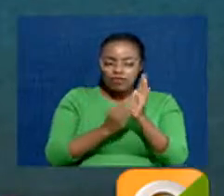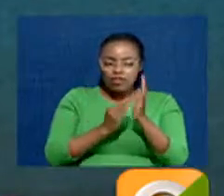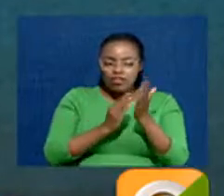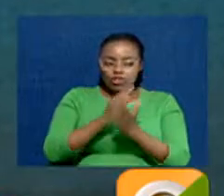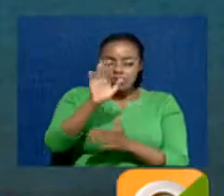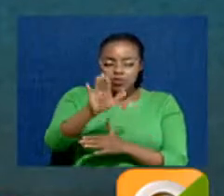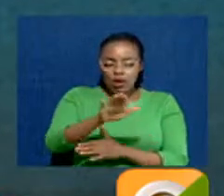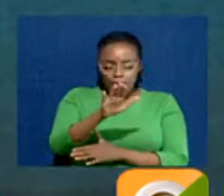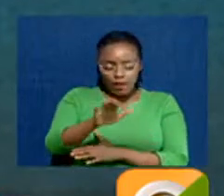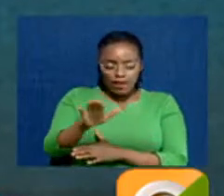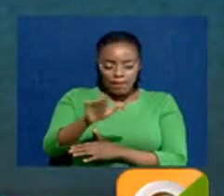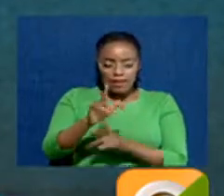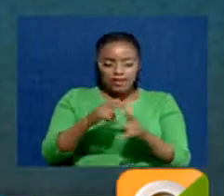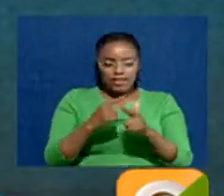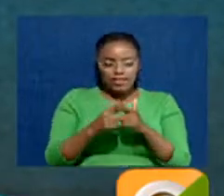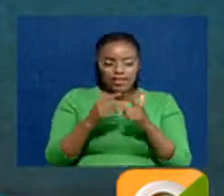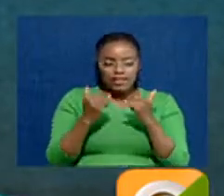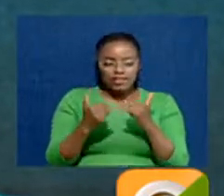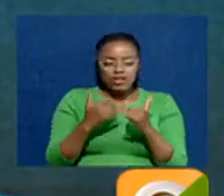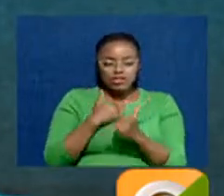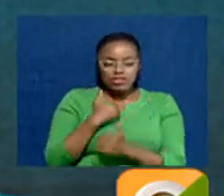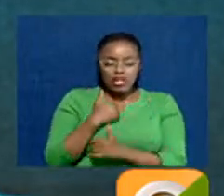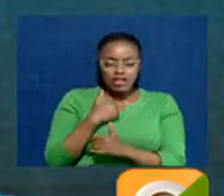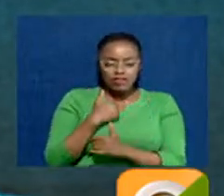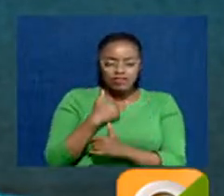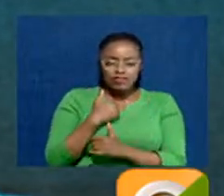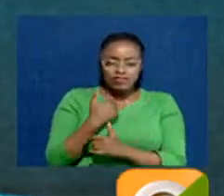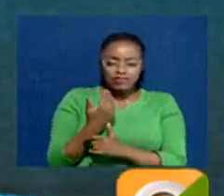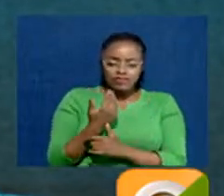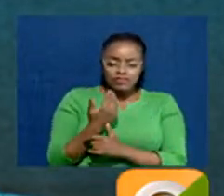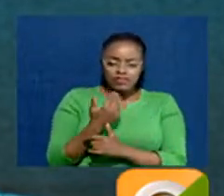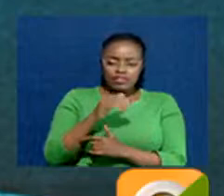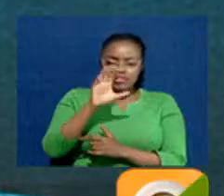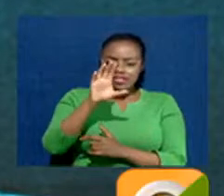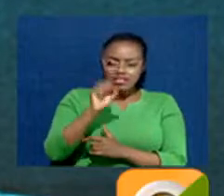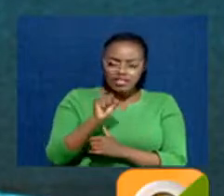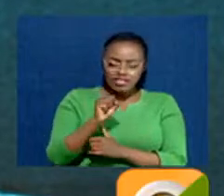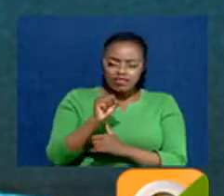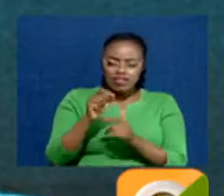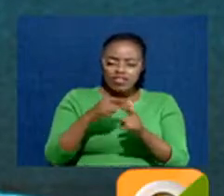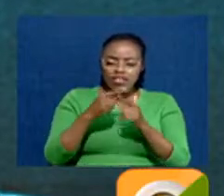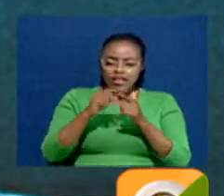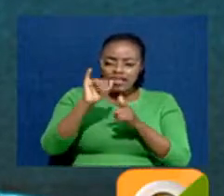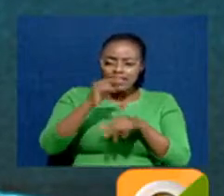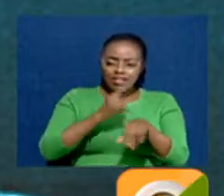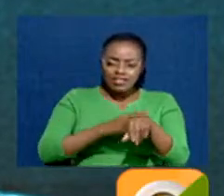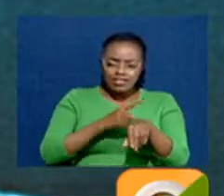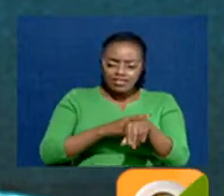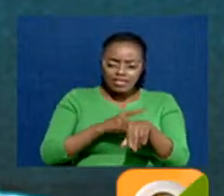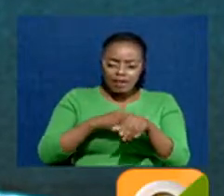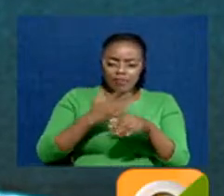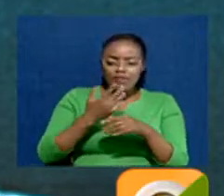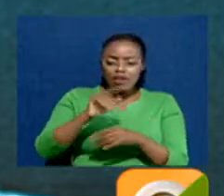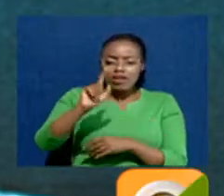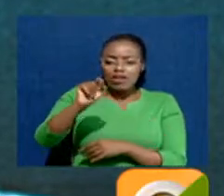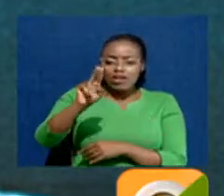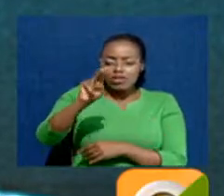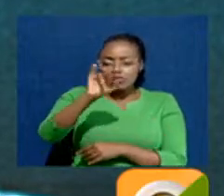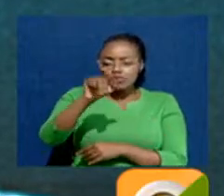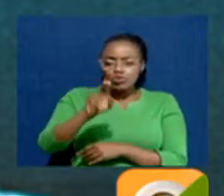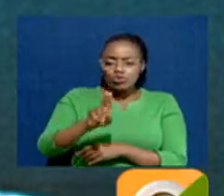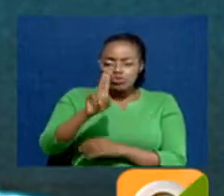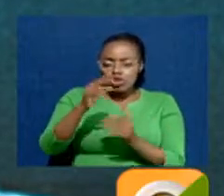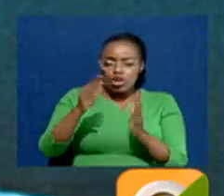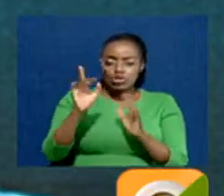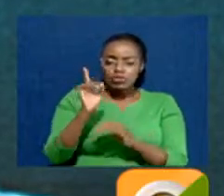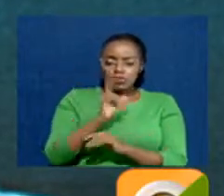Parliament, and then now approved. Once they were approved, they were sworn in as cabinet secretaries. And at the time, Raphael Tuju was not among those. And